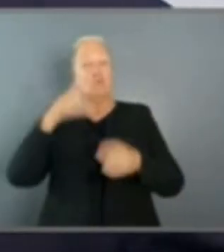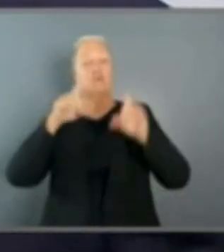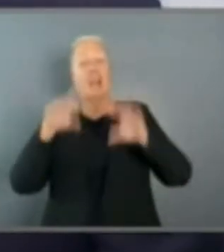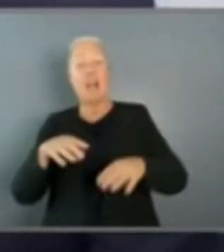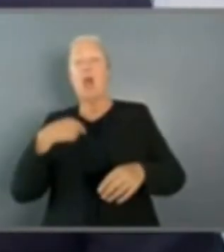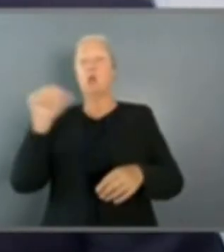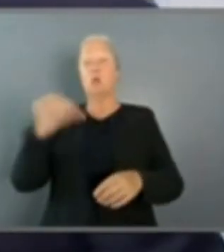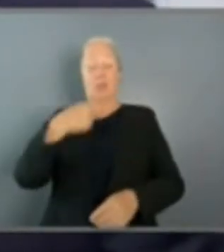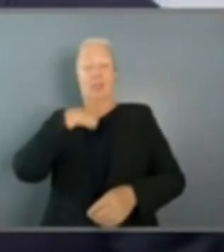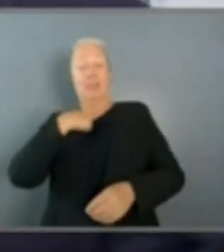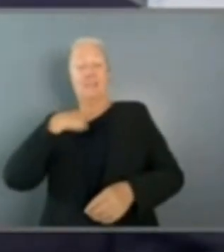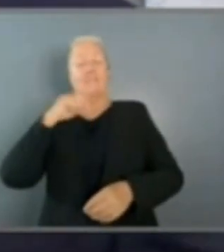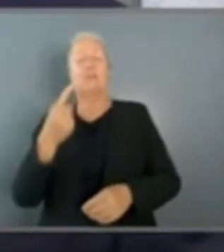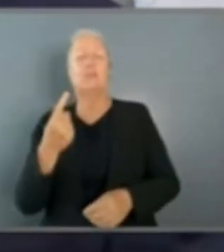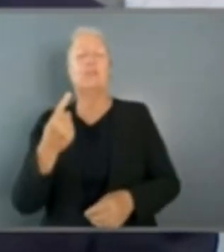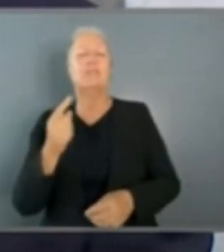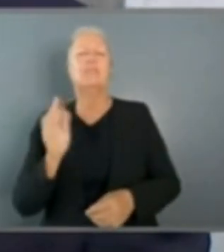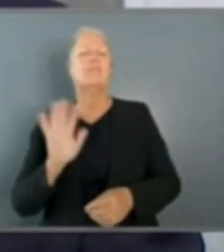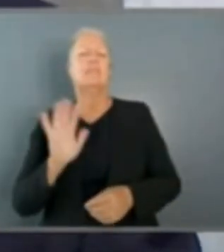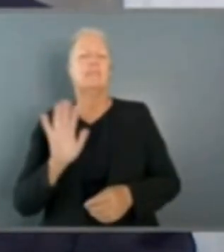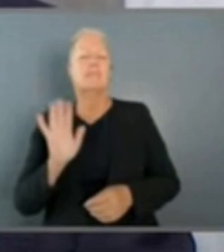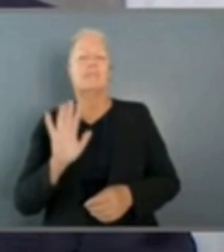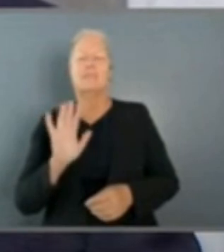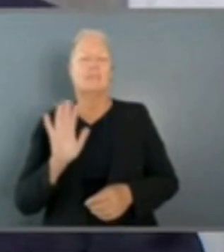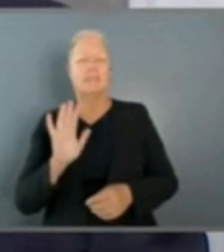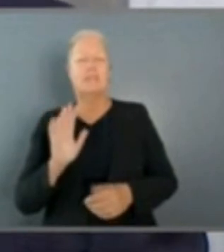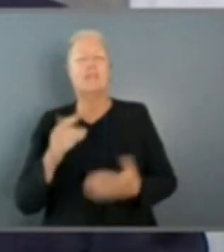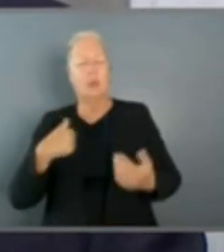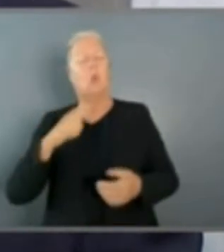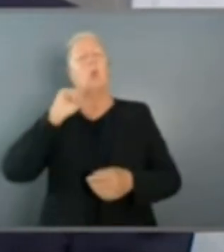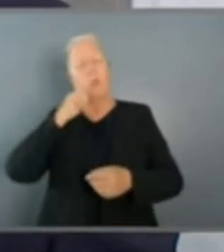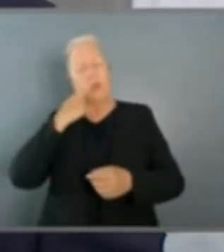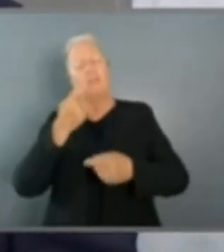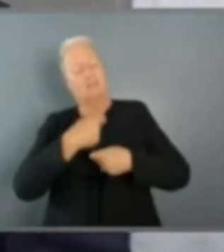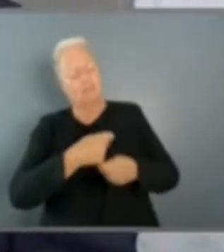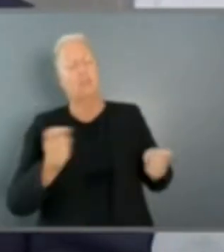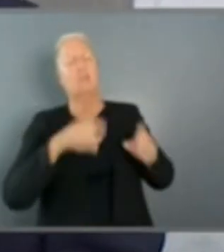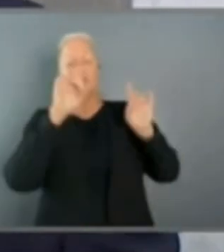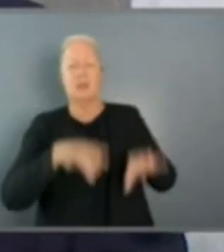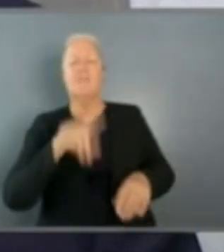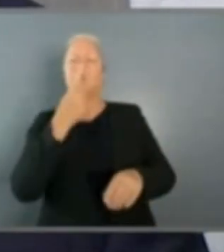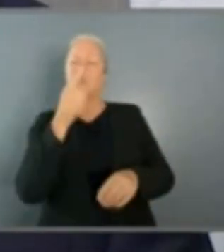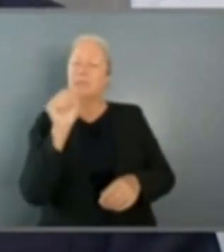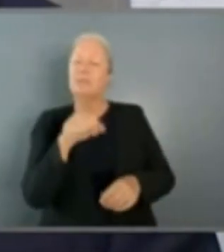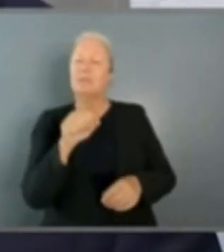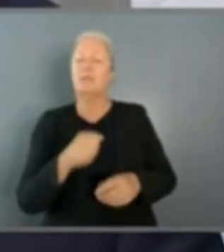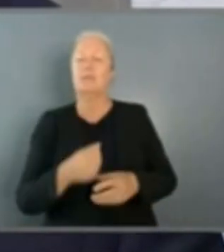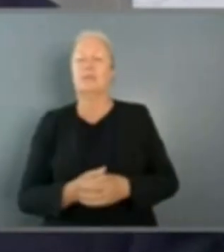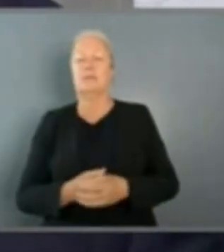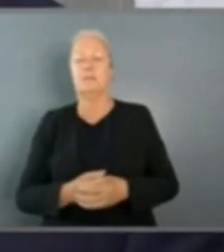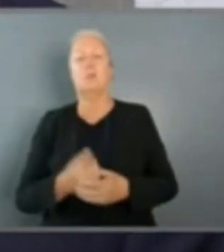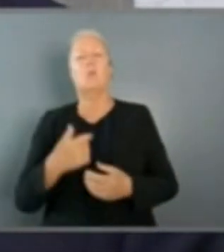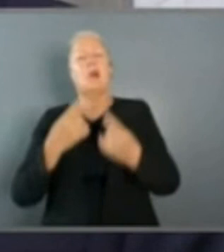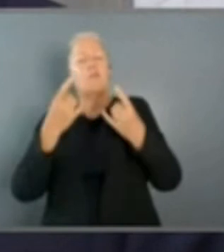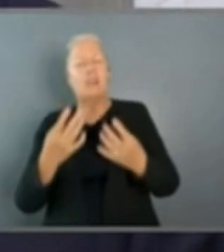I outlined on Sunday, indicated that we would be doing that. There was a supply of our own produced vaccines that we're already factoring into